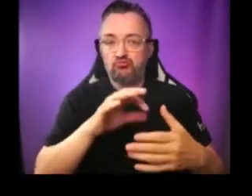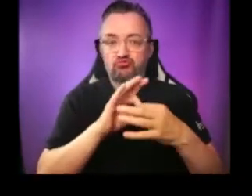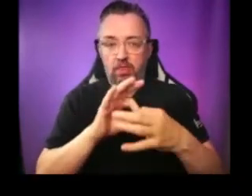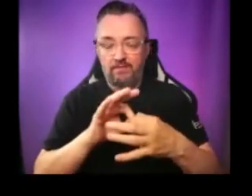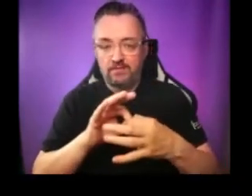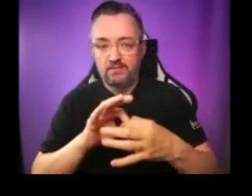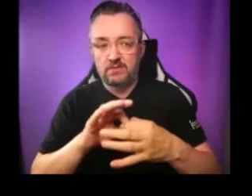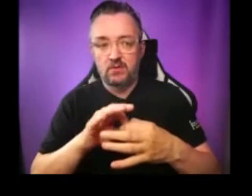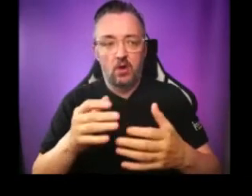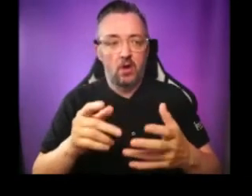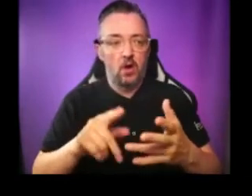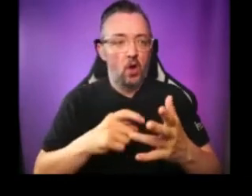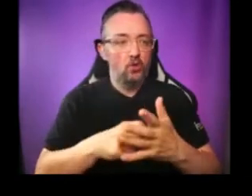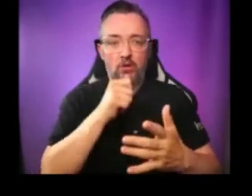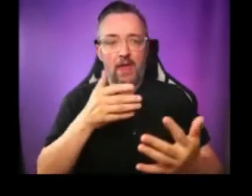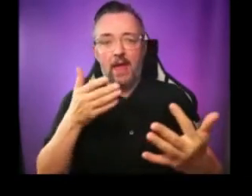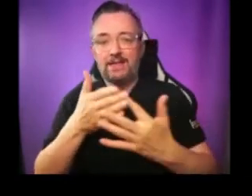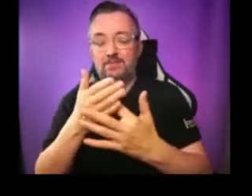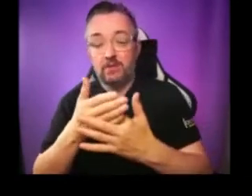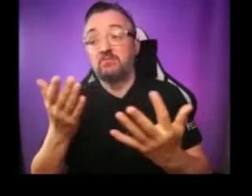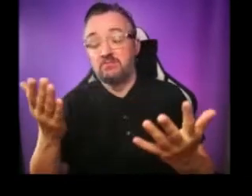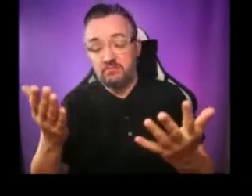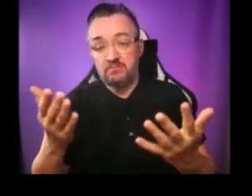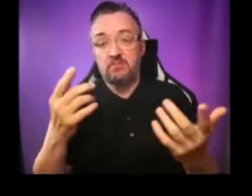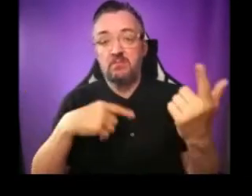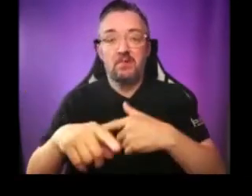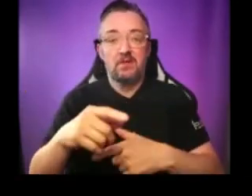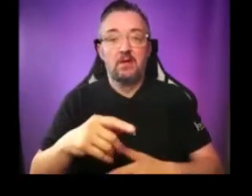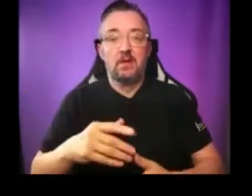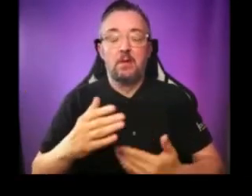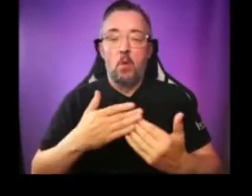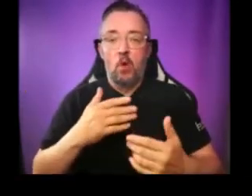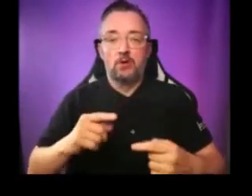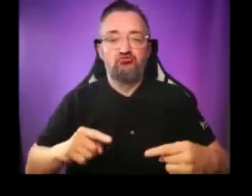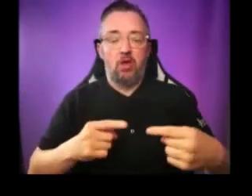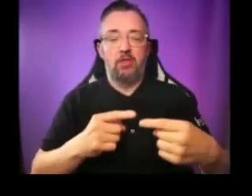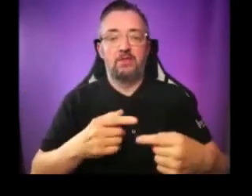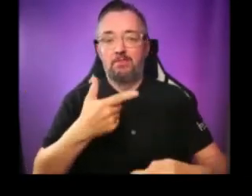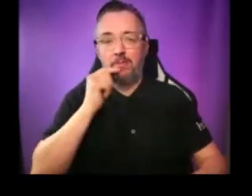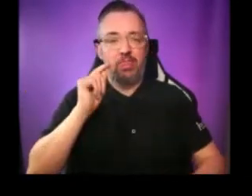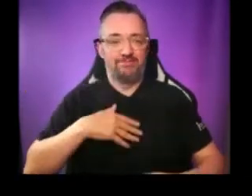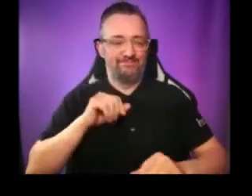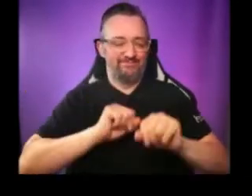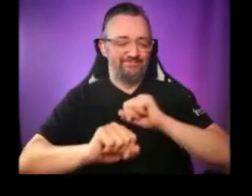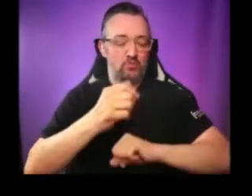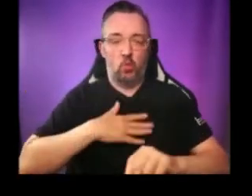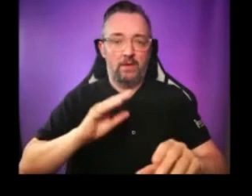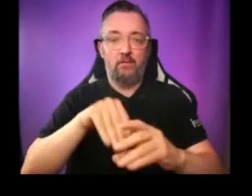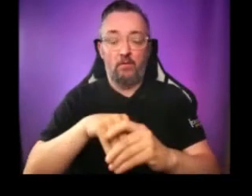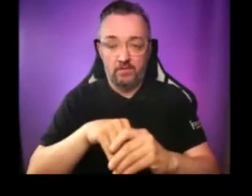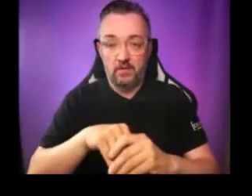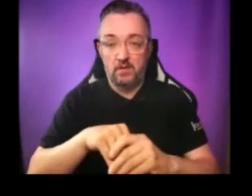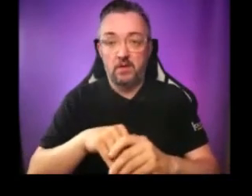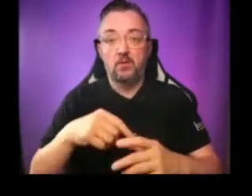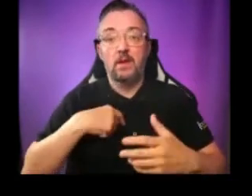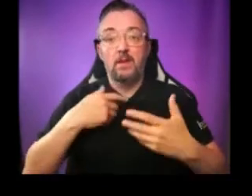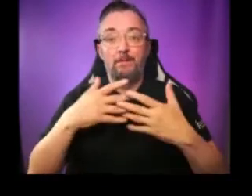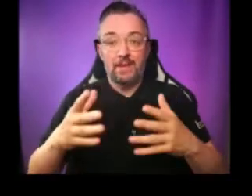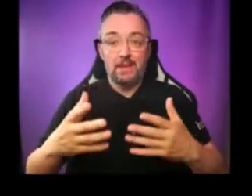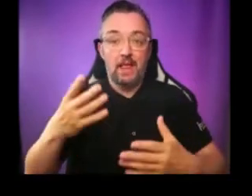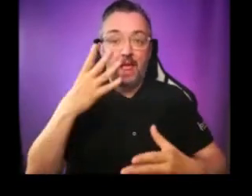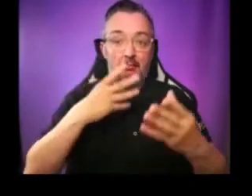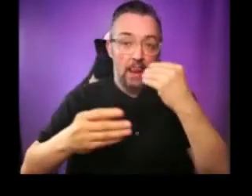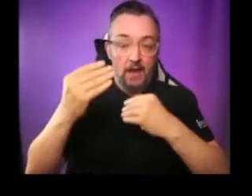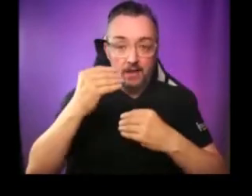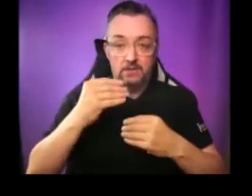interesting or accessible to us, naturally it becomes more challenging to buy into it or take action. What we've learned, and also